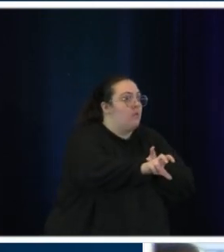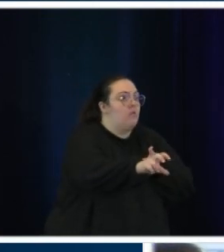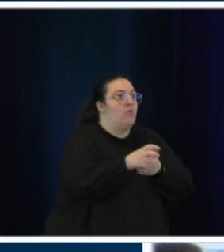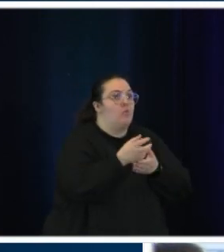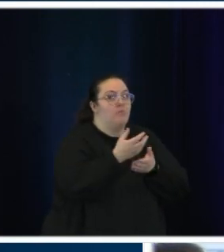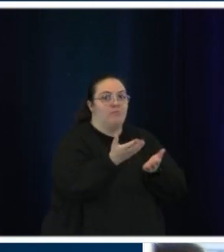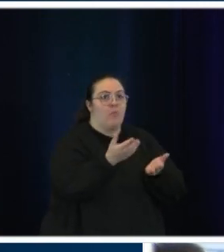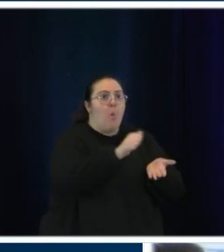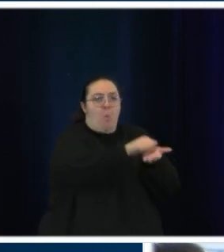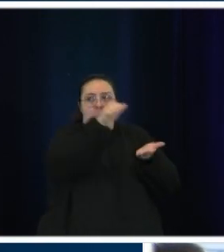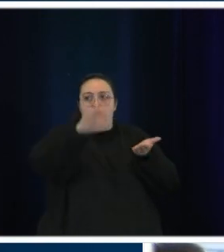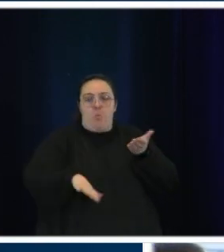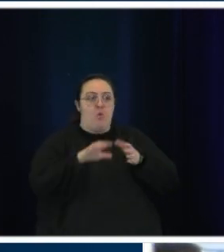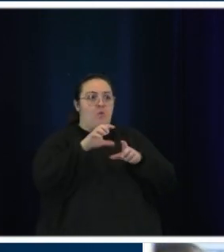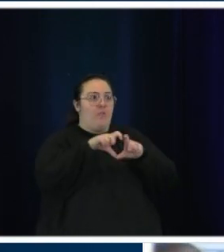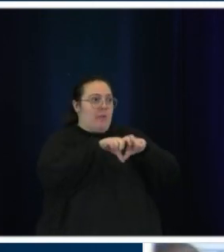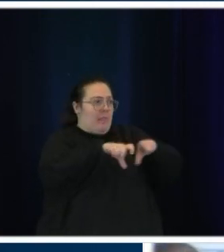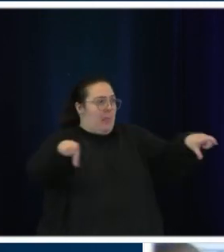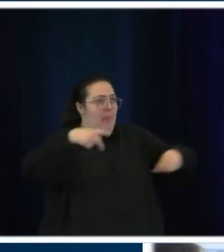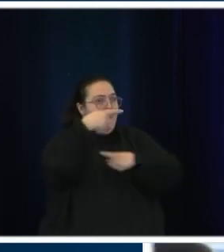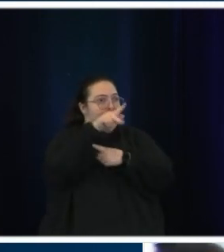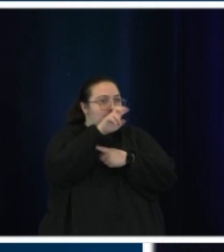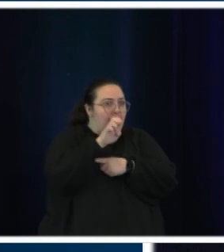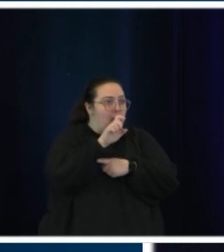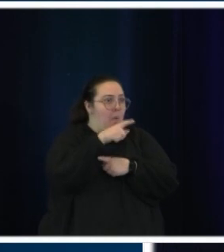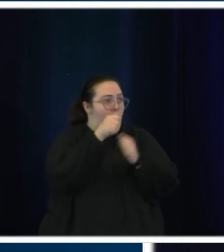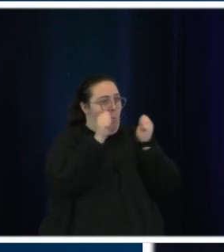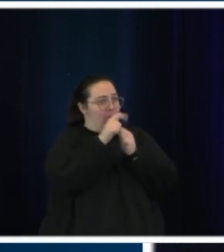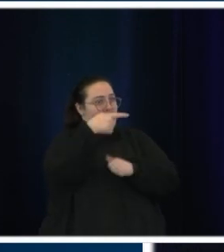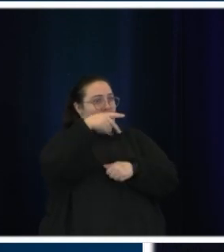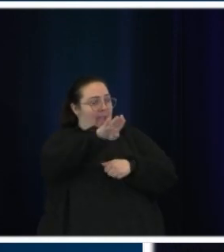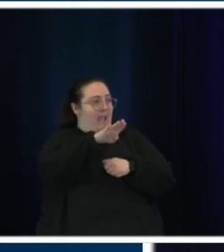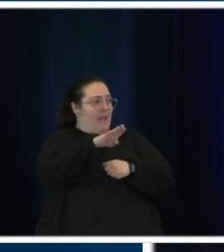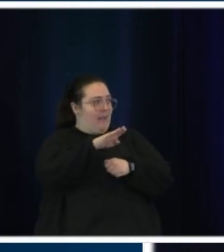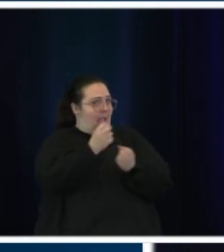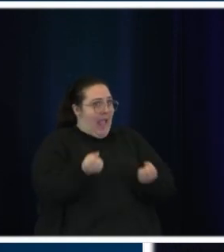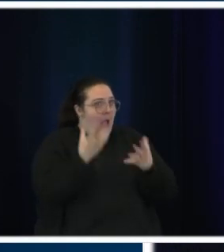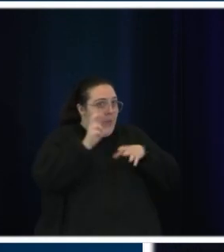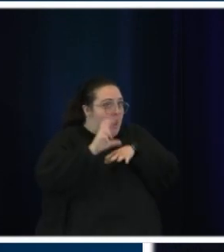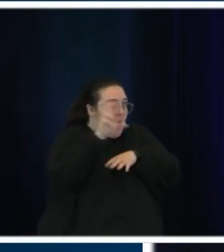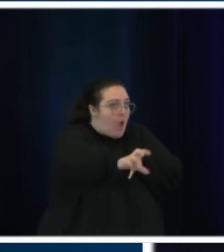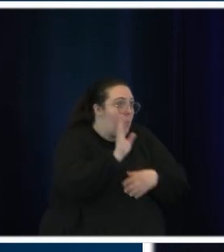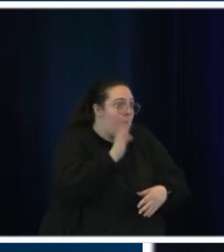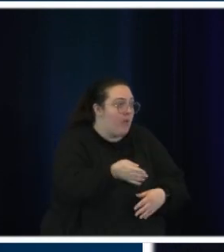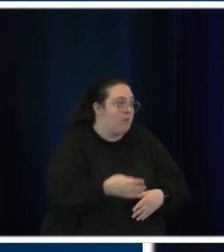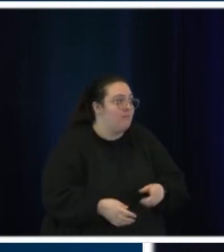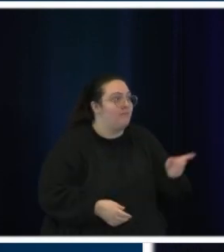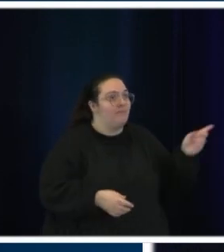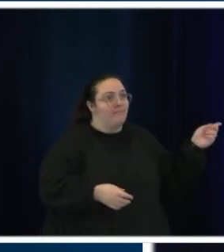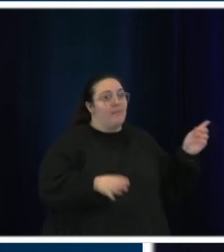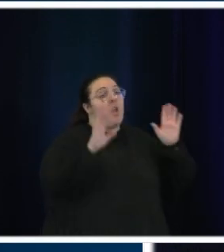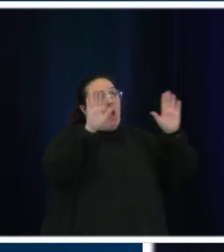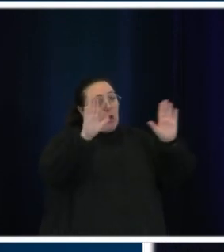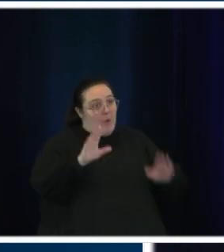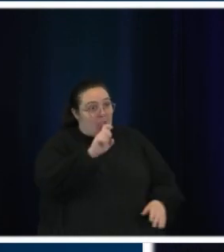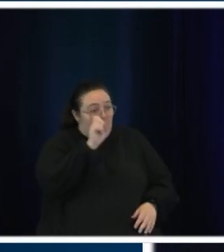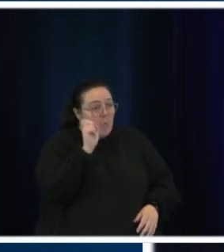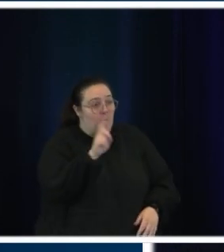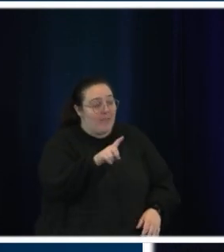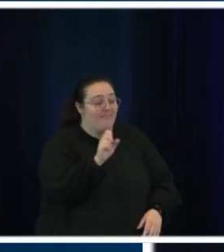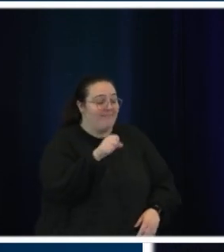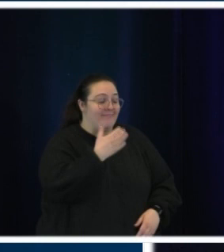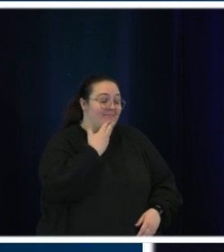pipes that's coming into the home? Yeah, so that's a great question. I can't speak to the specifics about how much